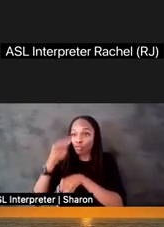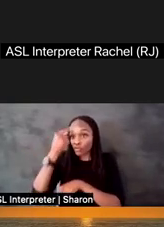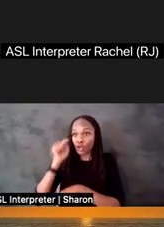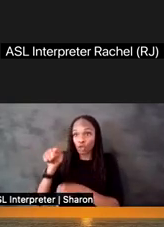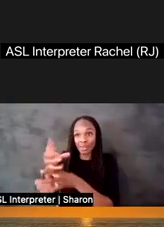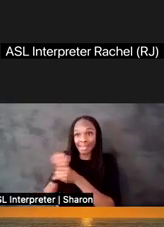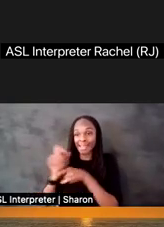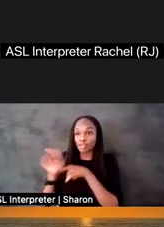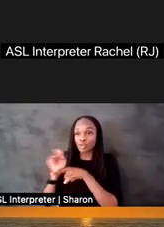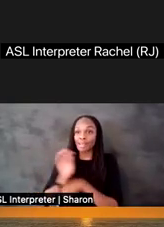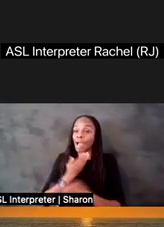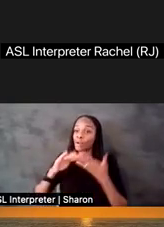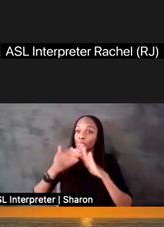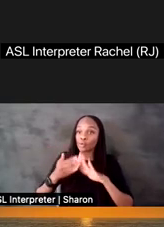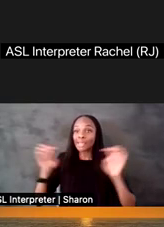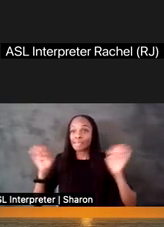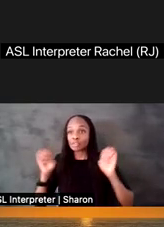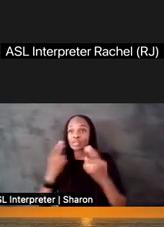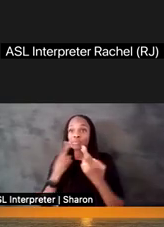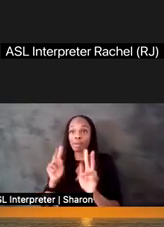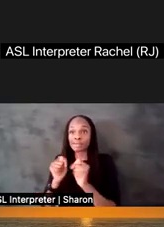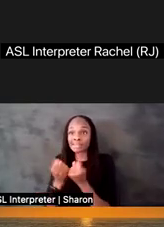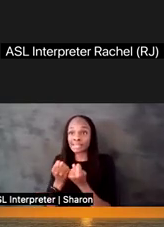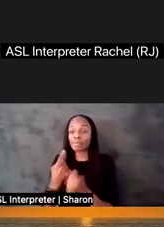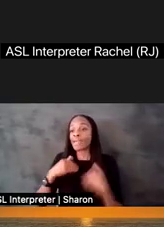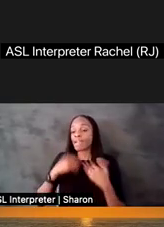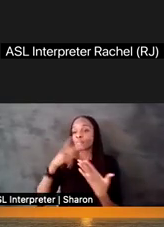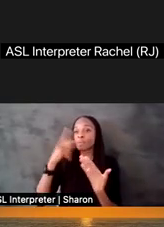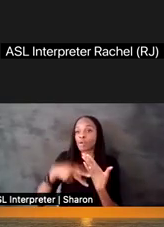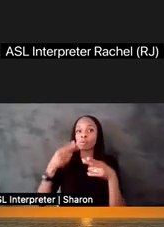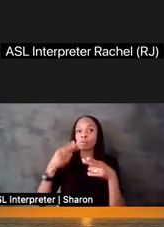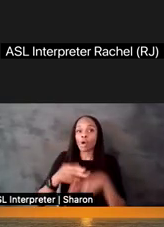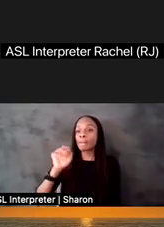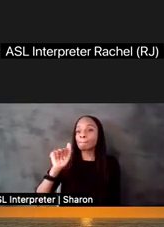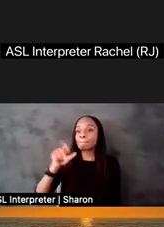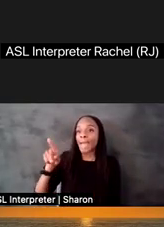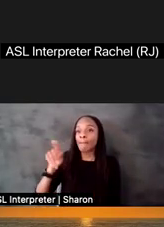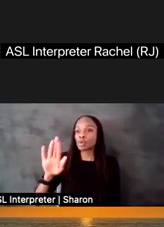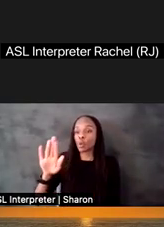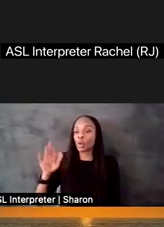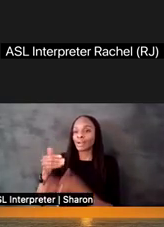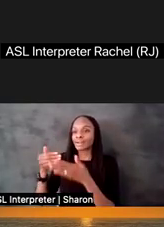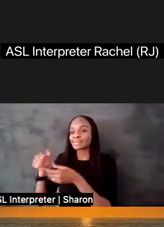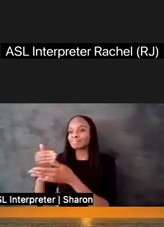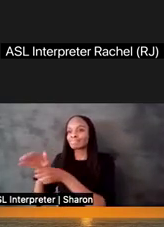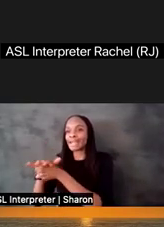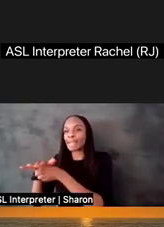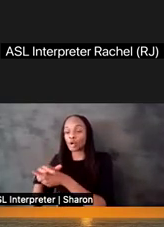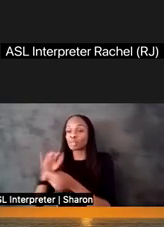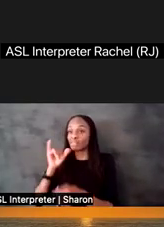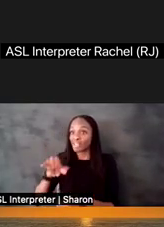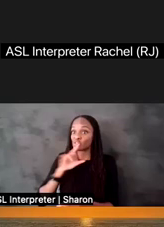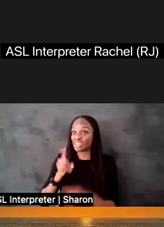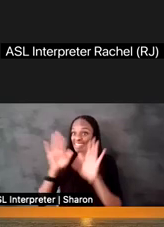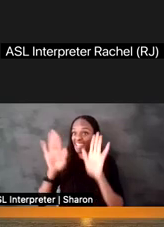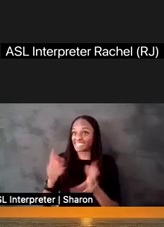our community emergency response team, we have a program called Map Your Neighborhood, which is an excellent thing to do and know your neighbors and